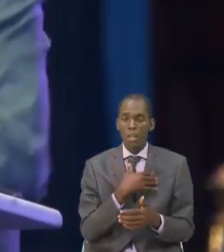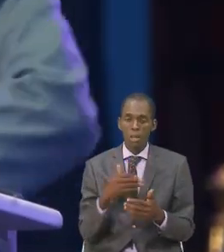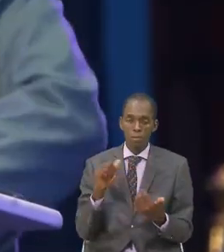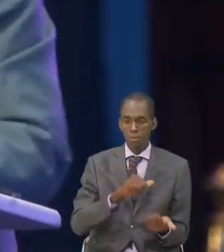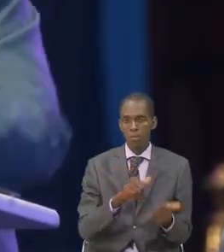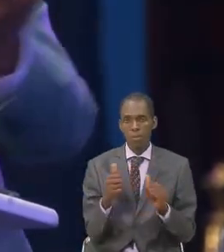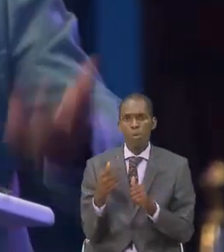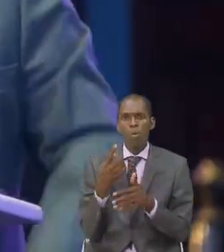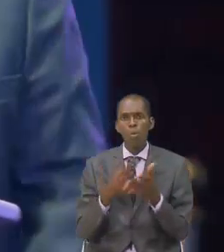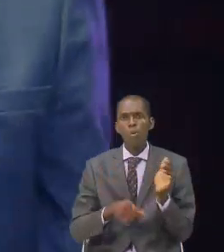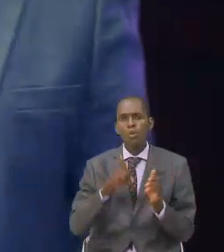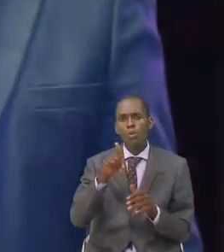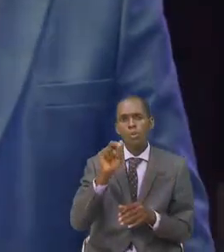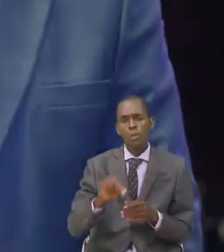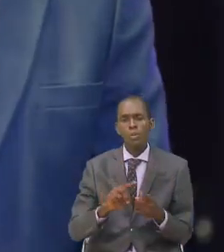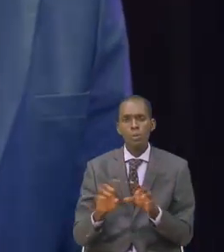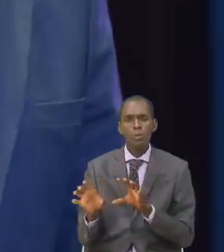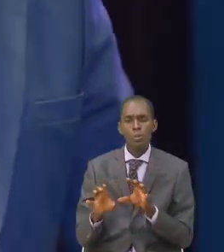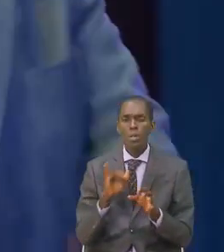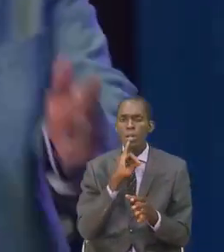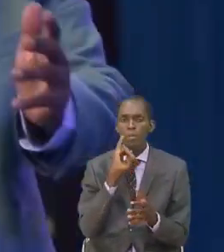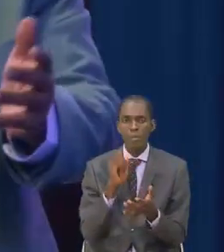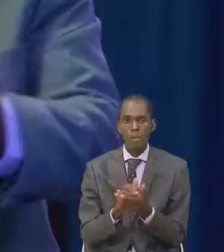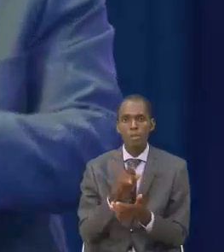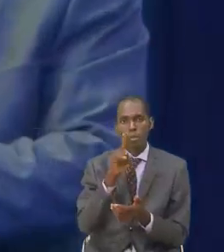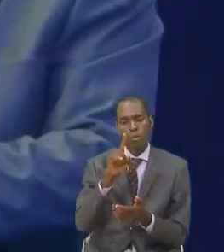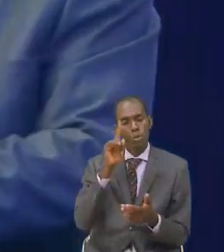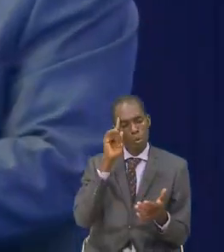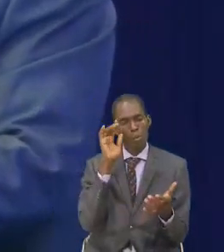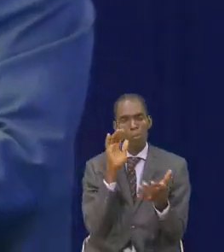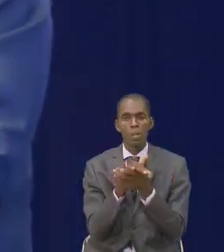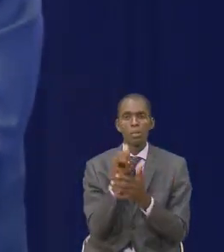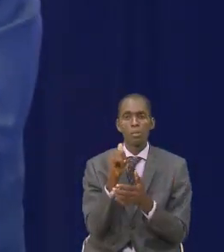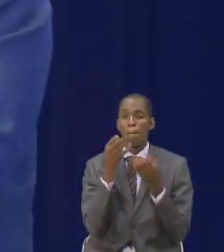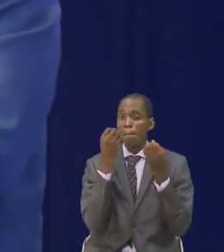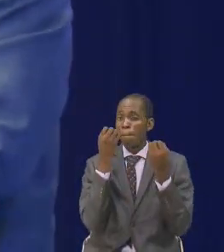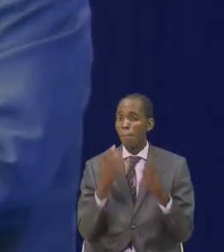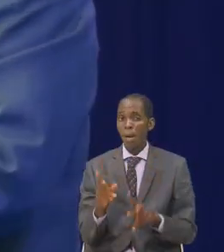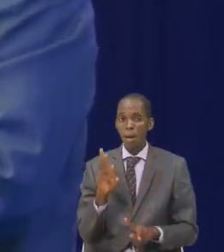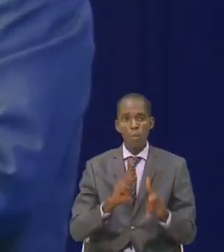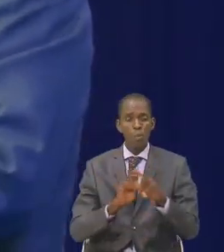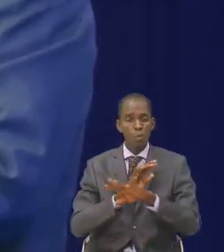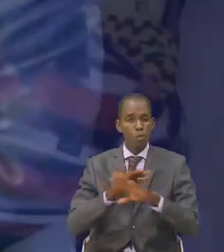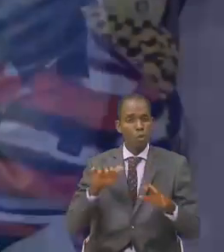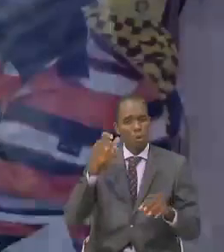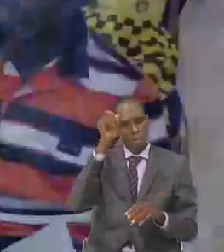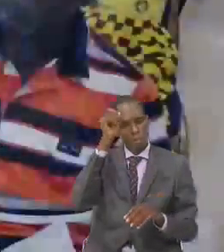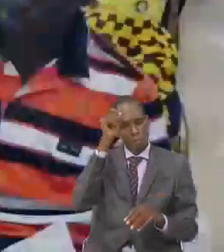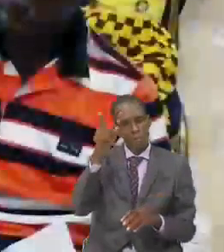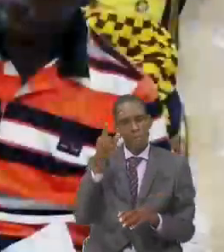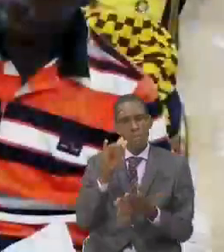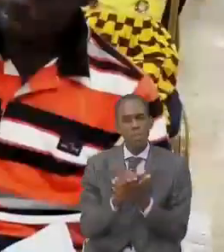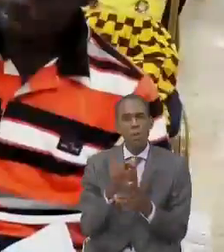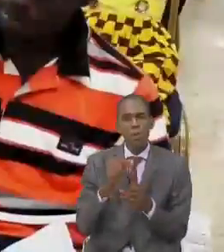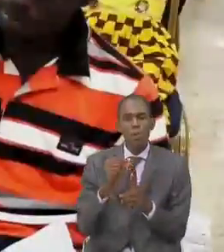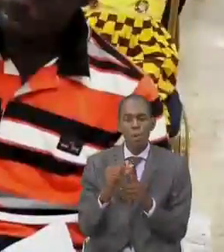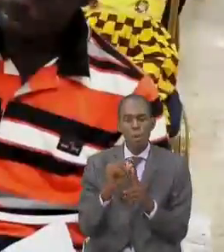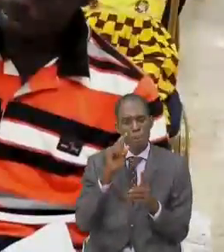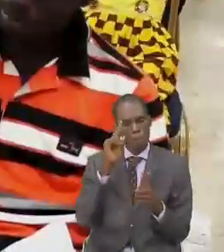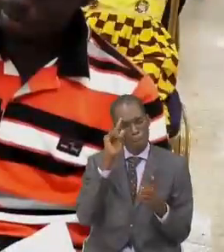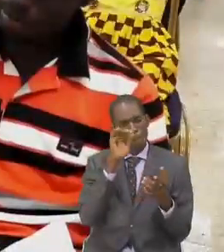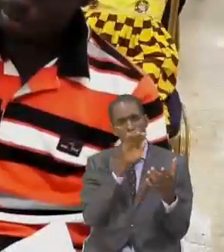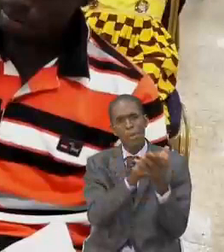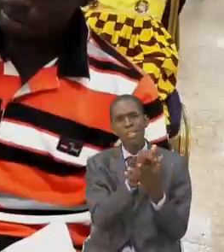saved. He that believeth, what you have to do is that you believe. Now many people do